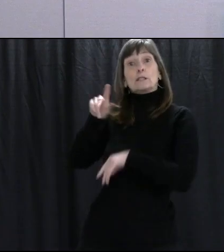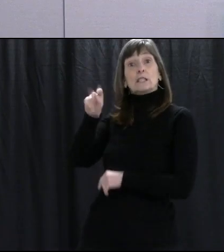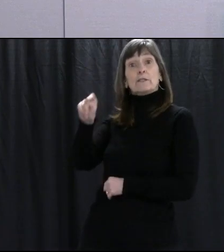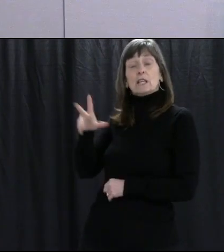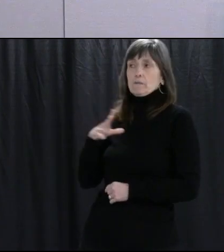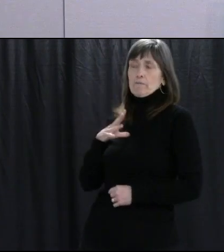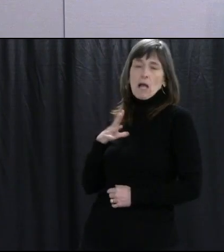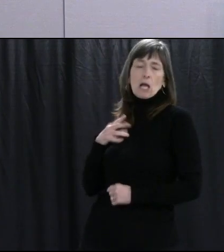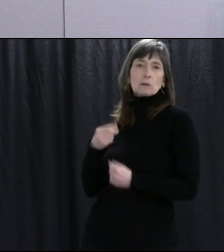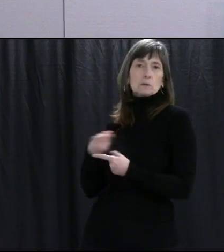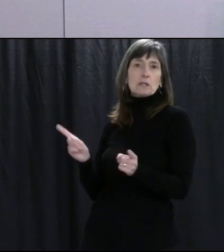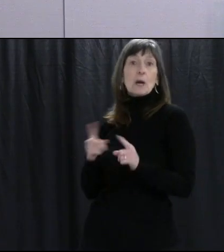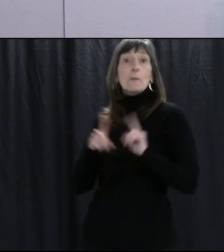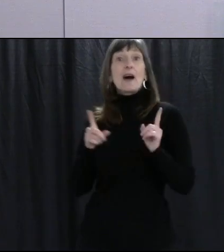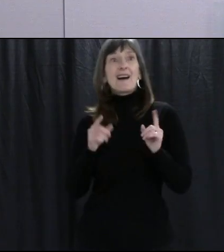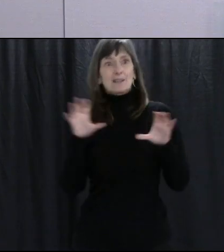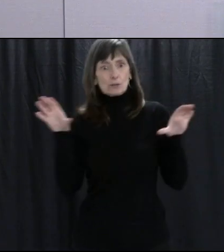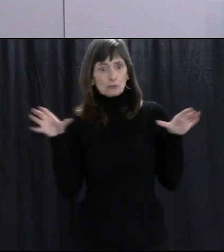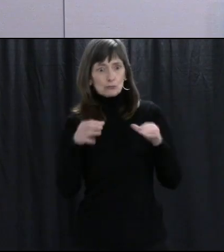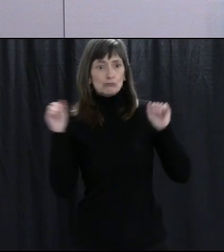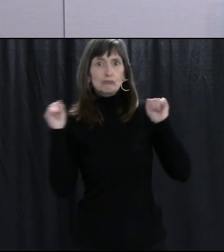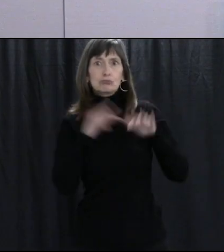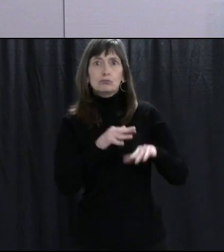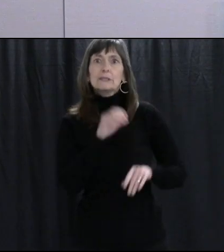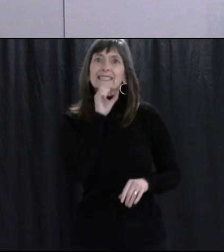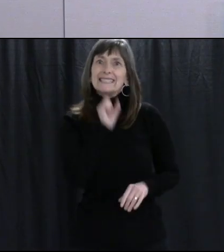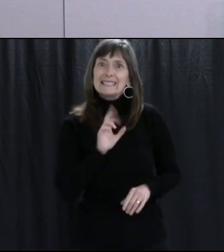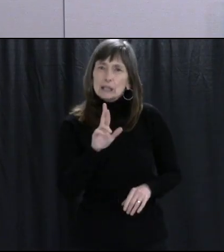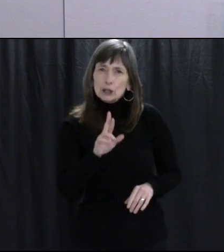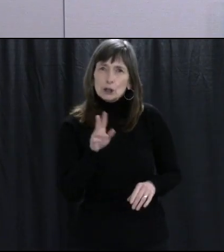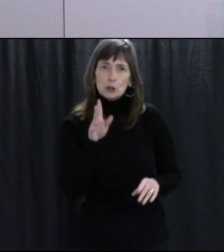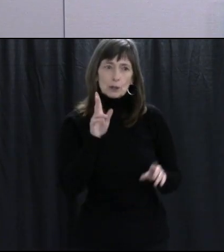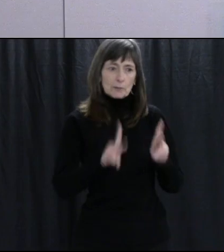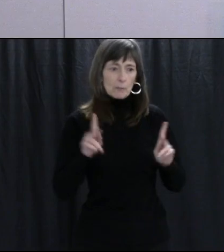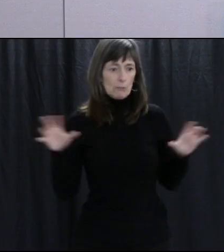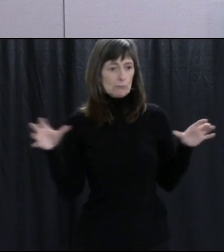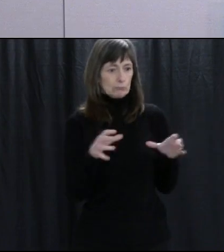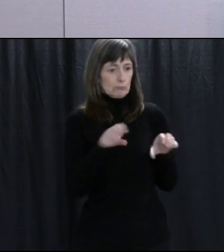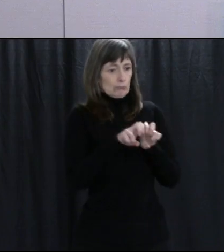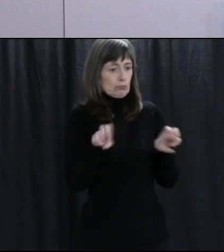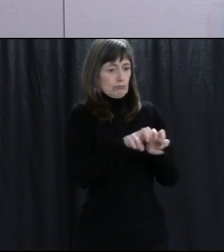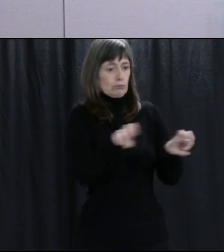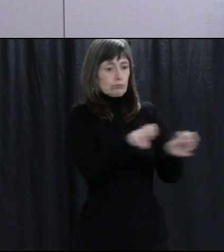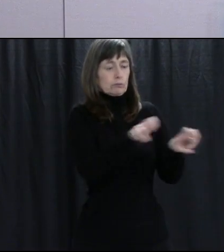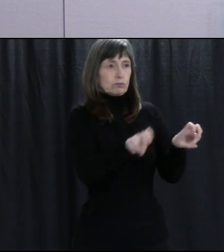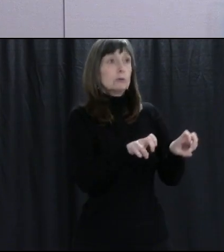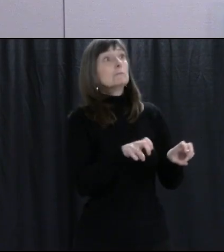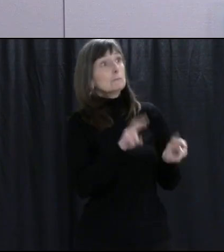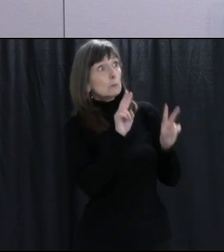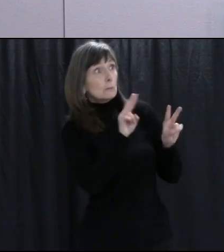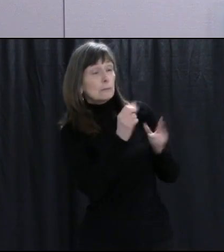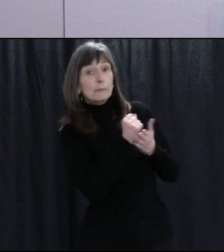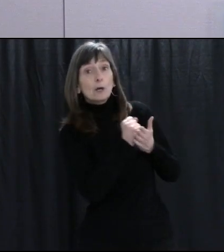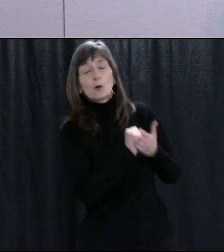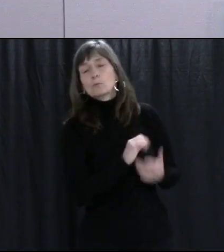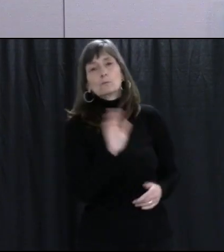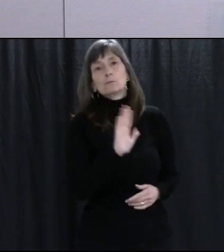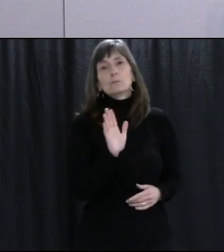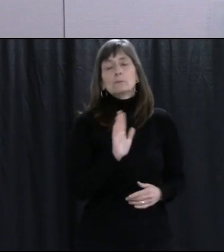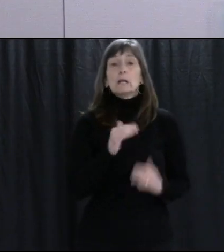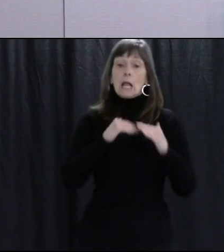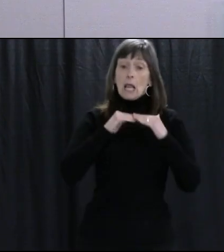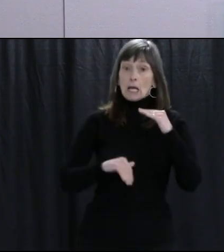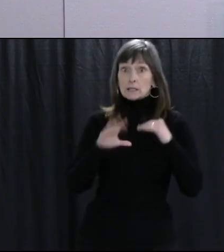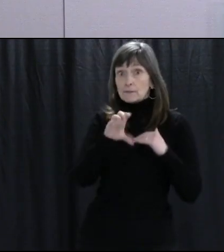don't want a gang of seniors at close proximity. If they can maintain social distancing and there's less than